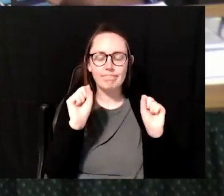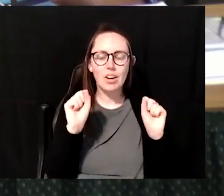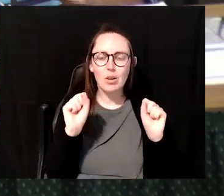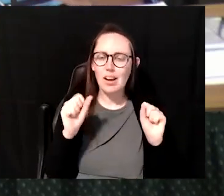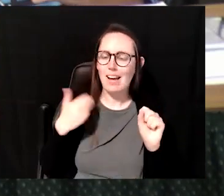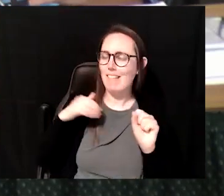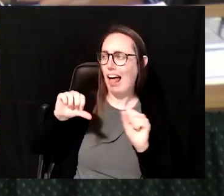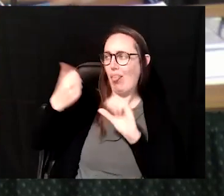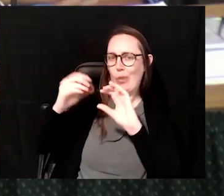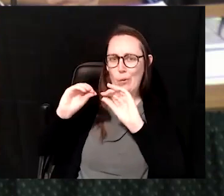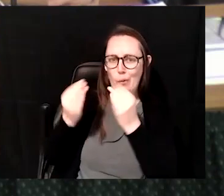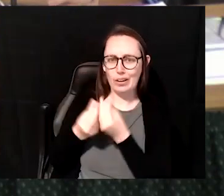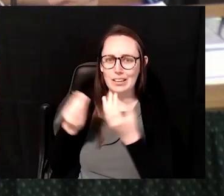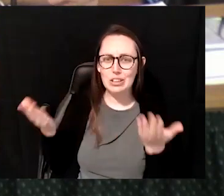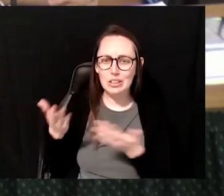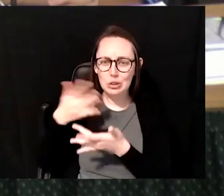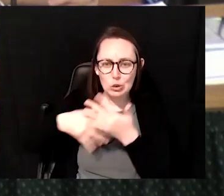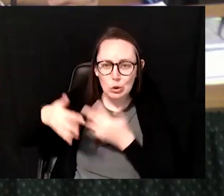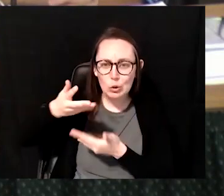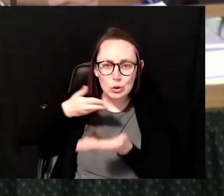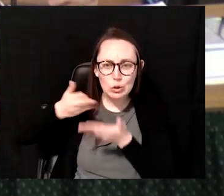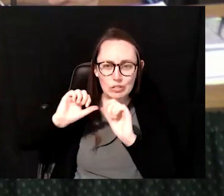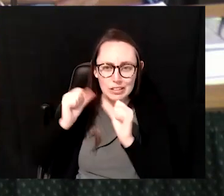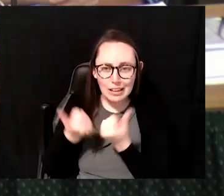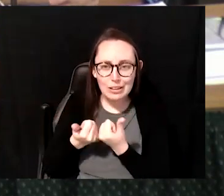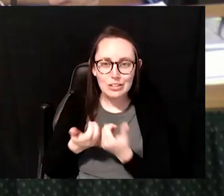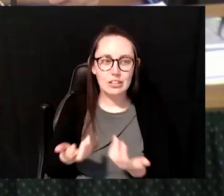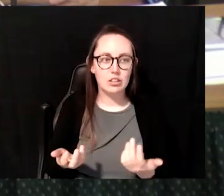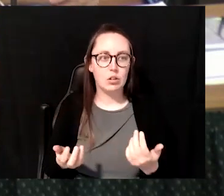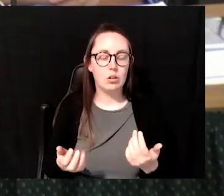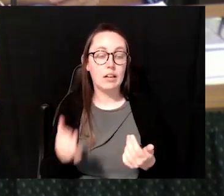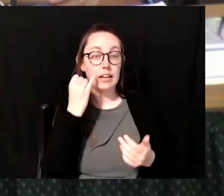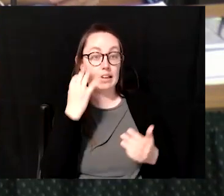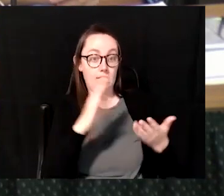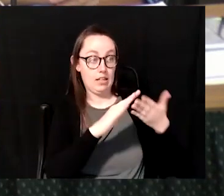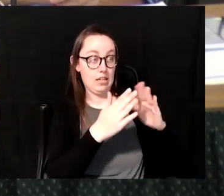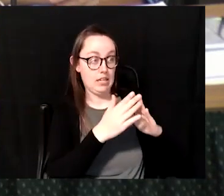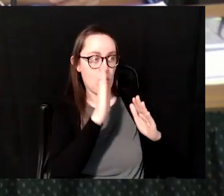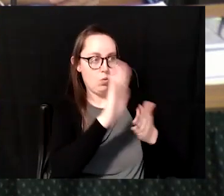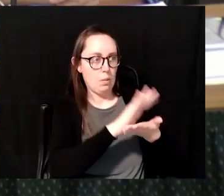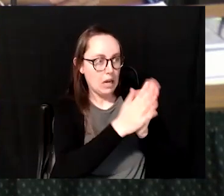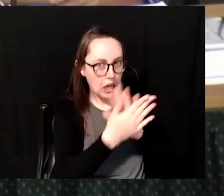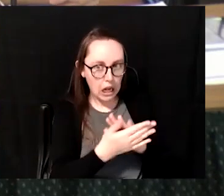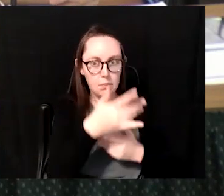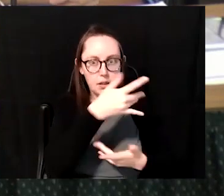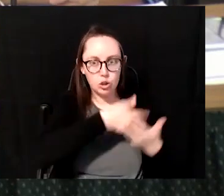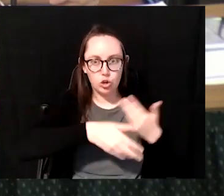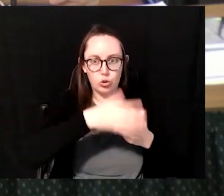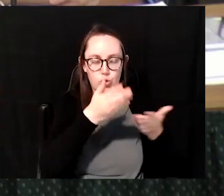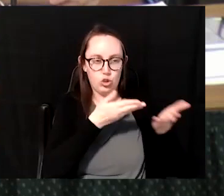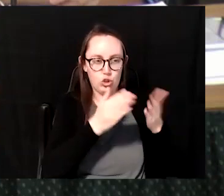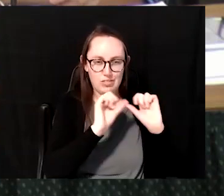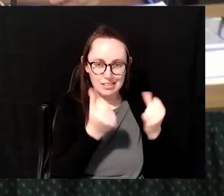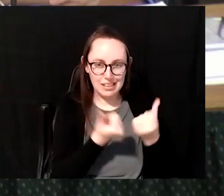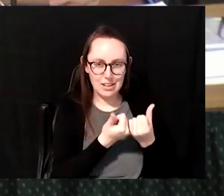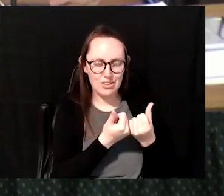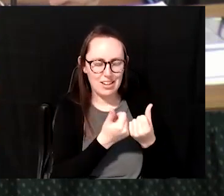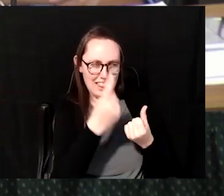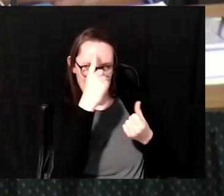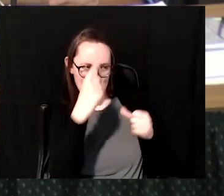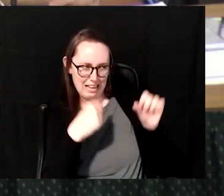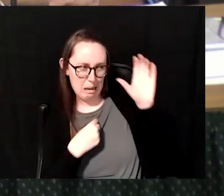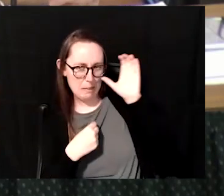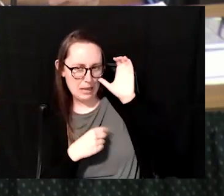if the town was going to consider becoming sort of a quasi Social Service Agency which is kind of what I'm hearing